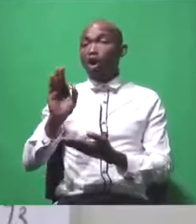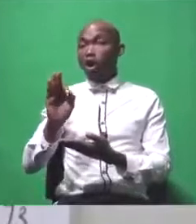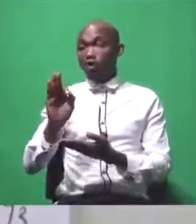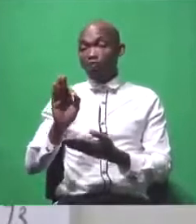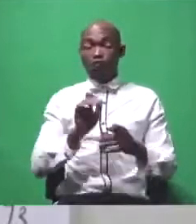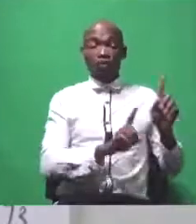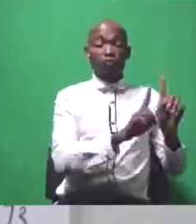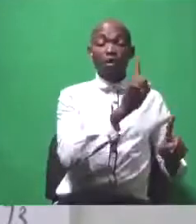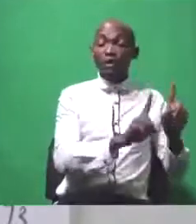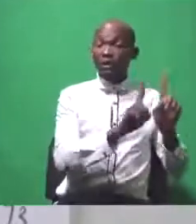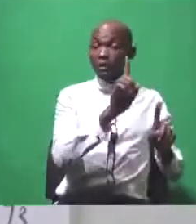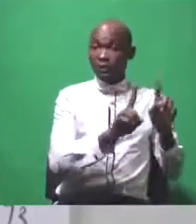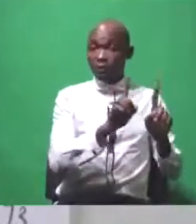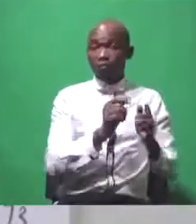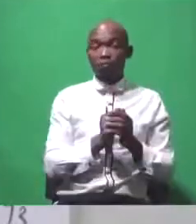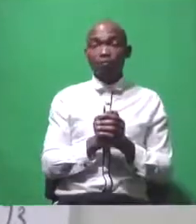share of plant